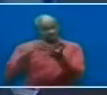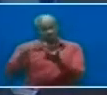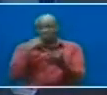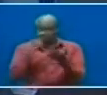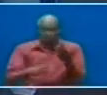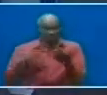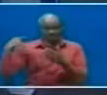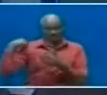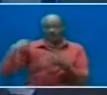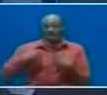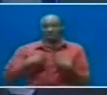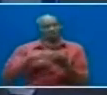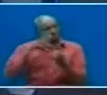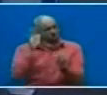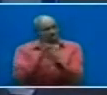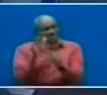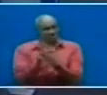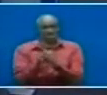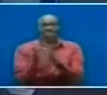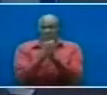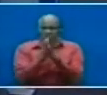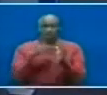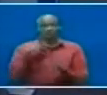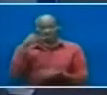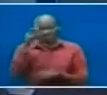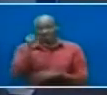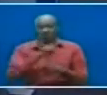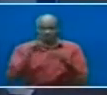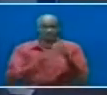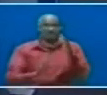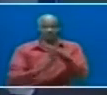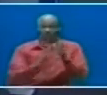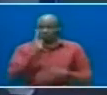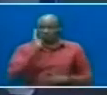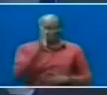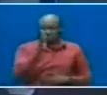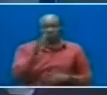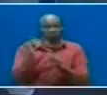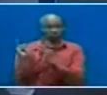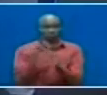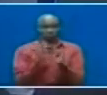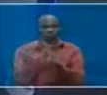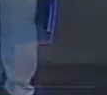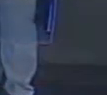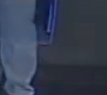behind us, we've got lots more coming up for you on KTN Weekend Prime. Let's go straight to the highlights.